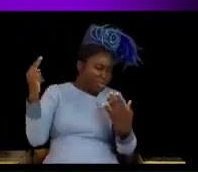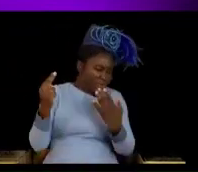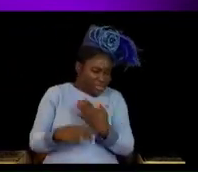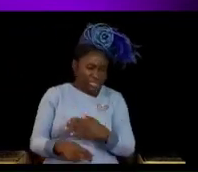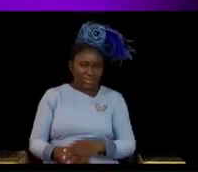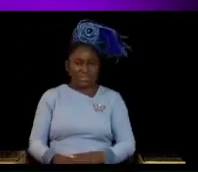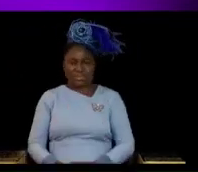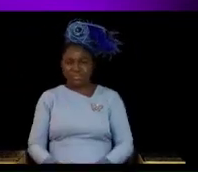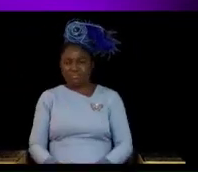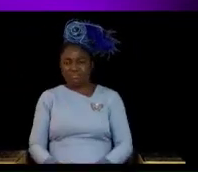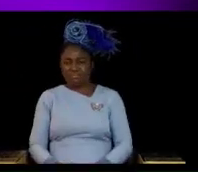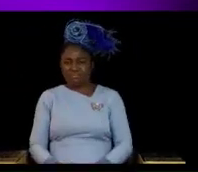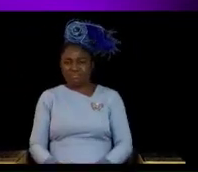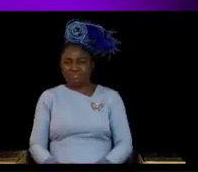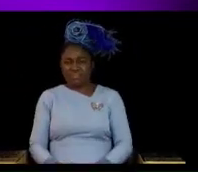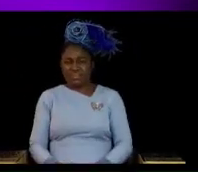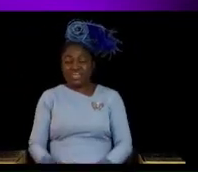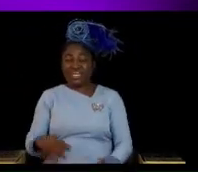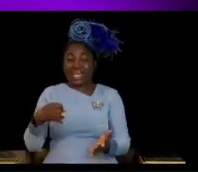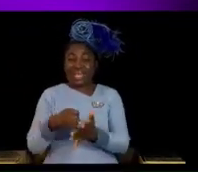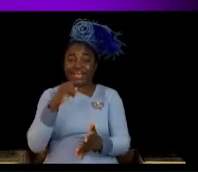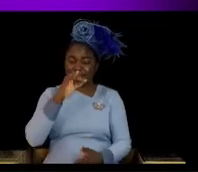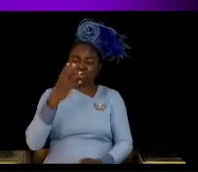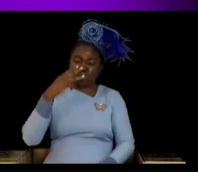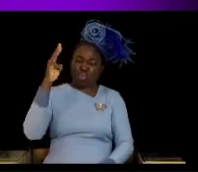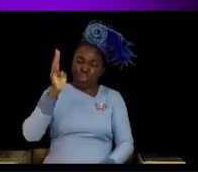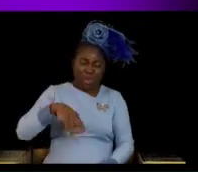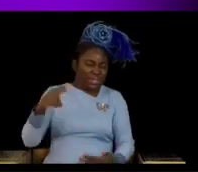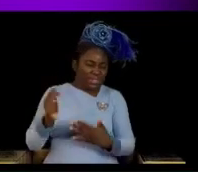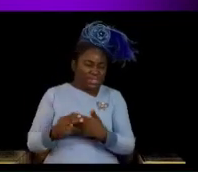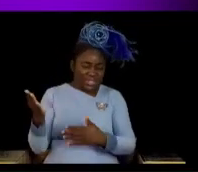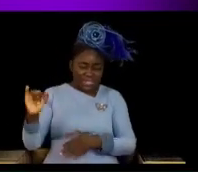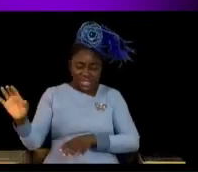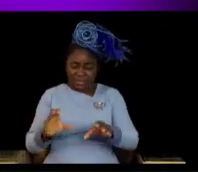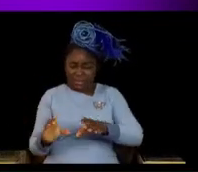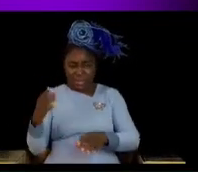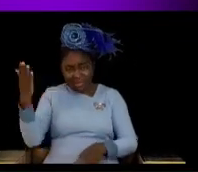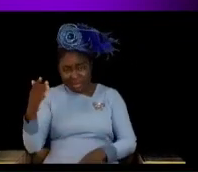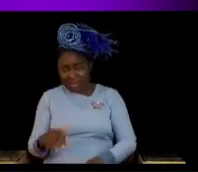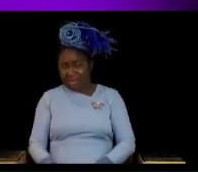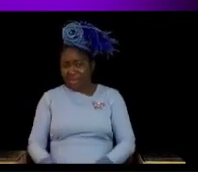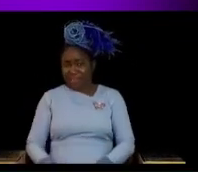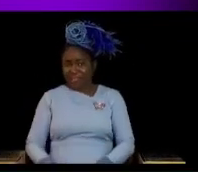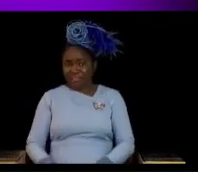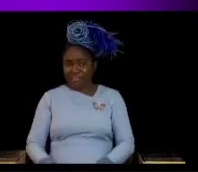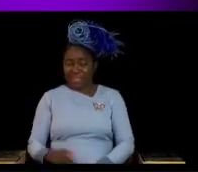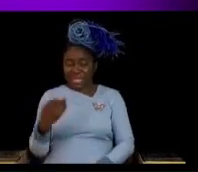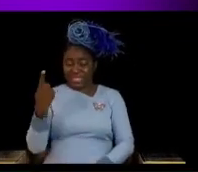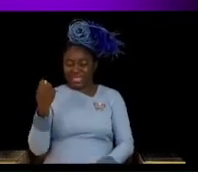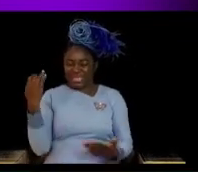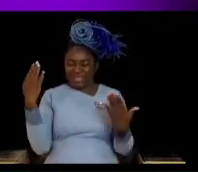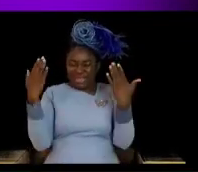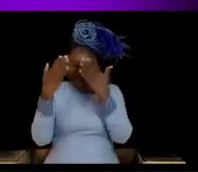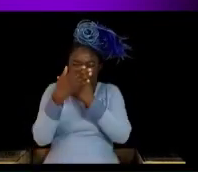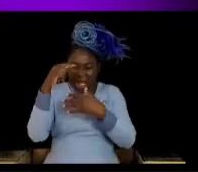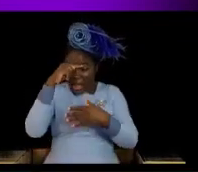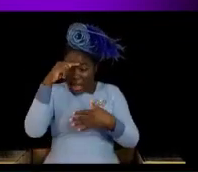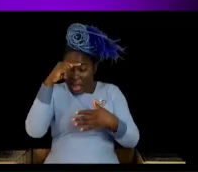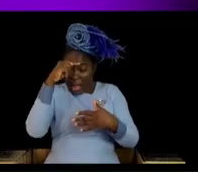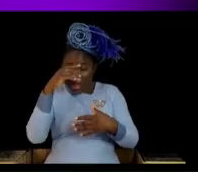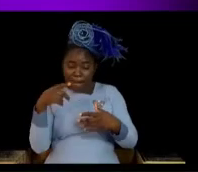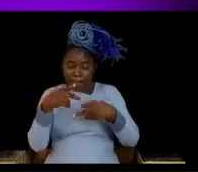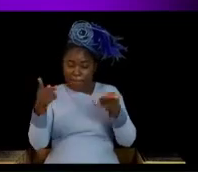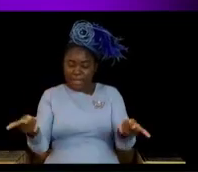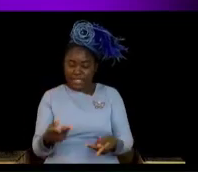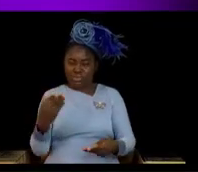cruelty. It is cruelty the practice. The dark places of the